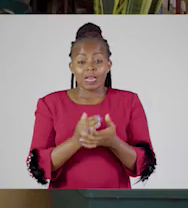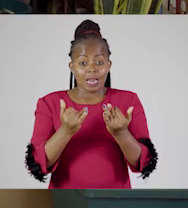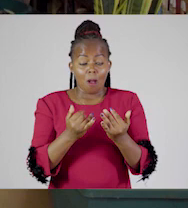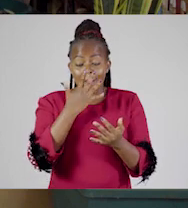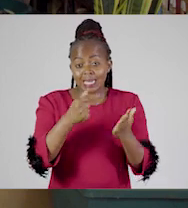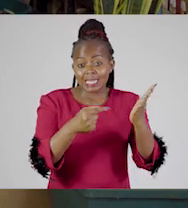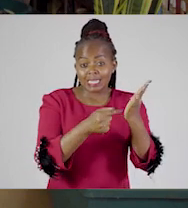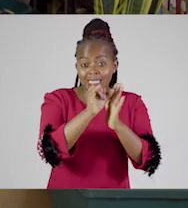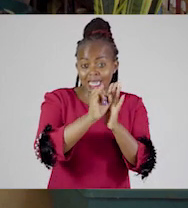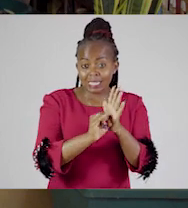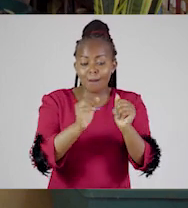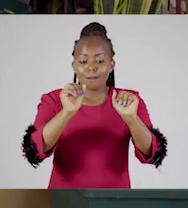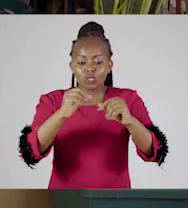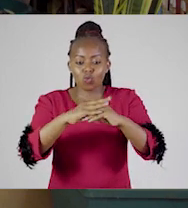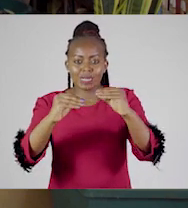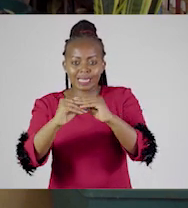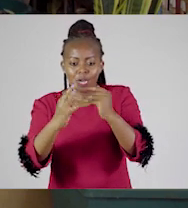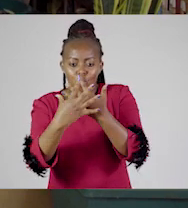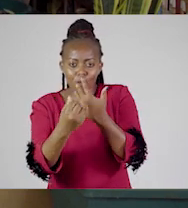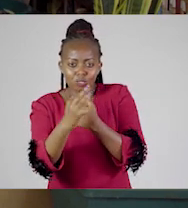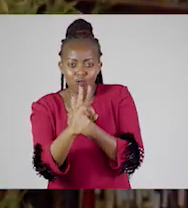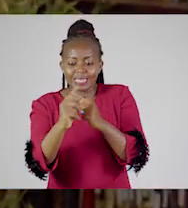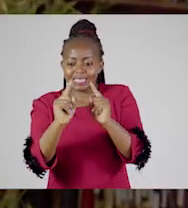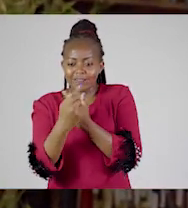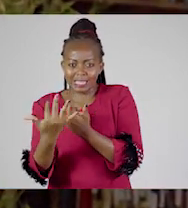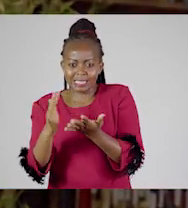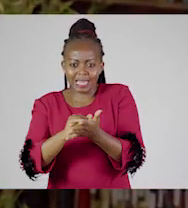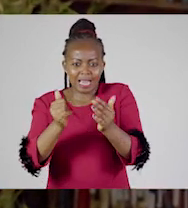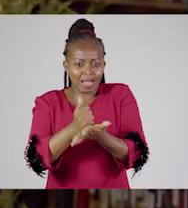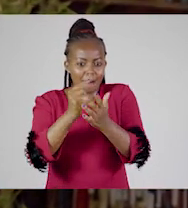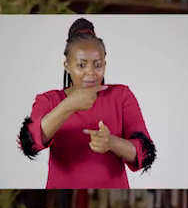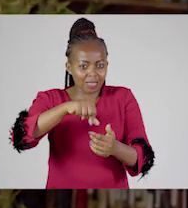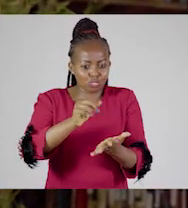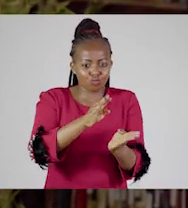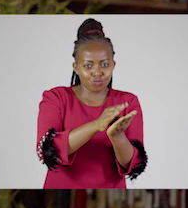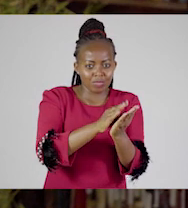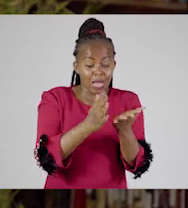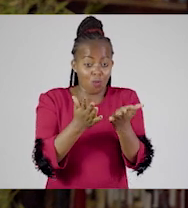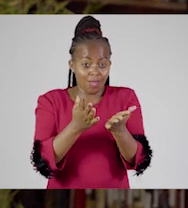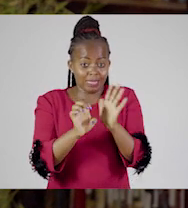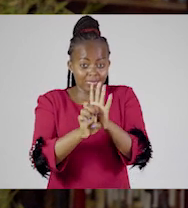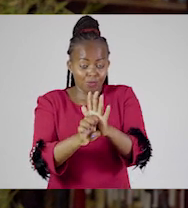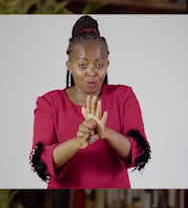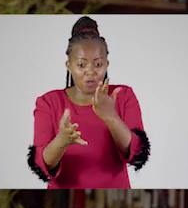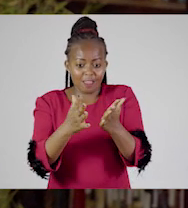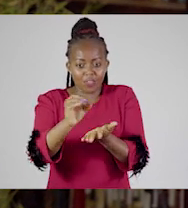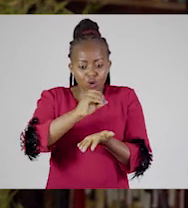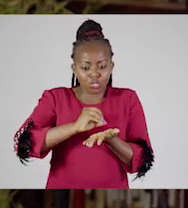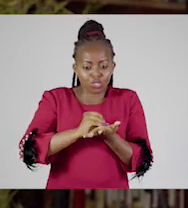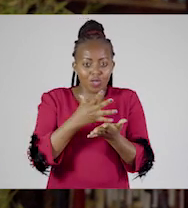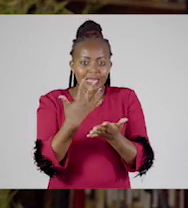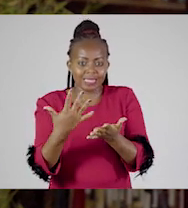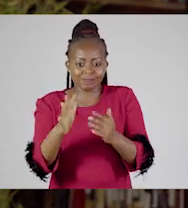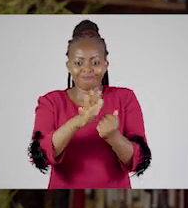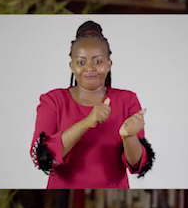So by digitizing, we are able to create copies of items that can help us preserve this material in the event that the physical copies are damaged.